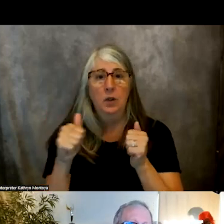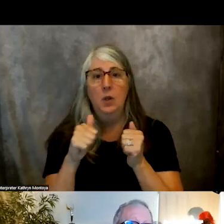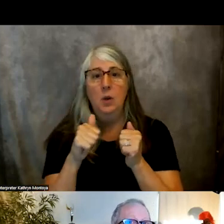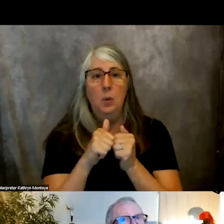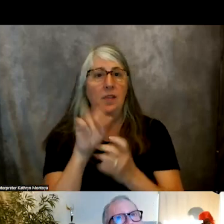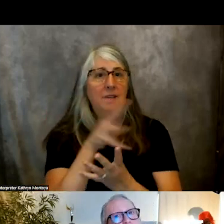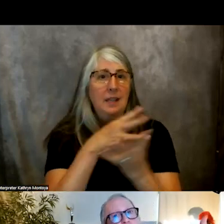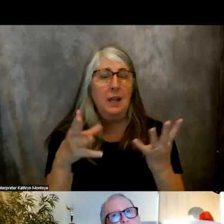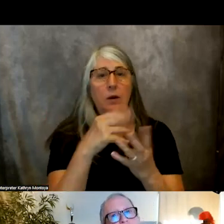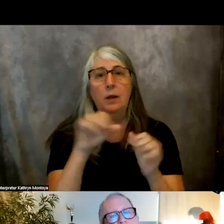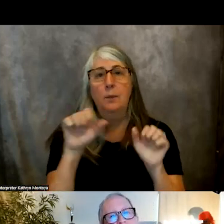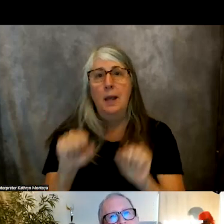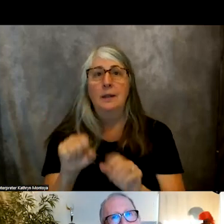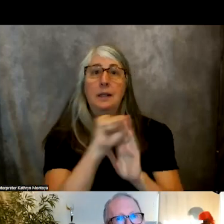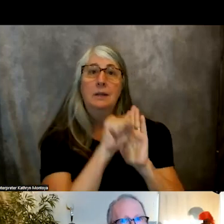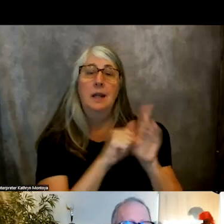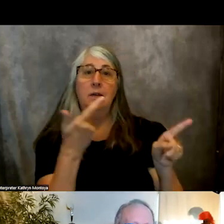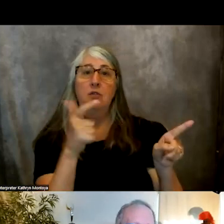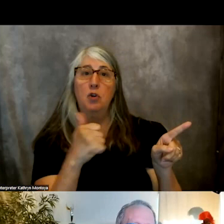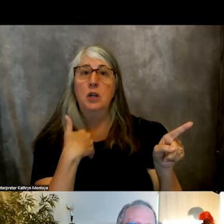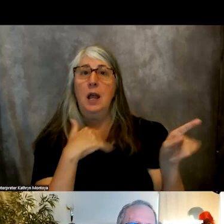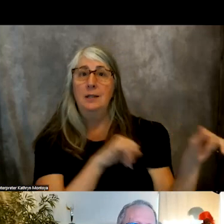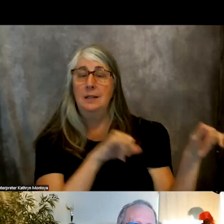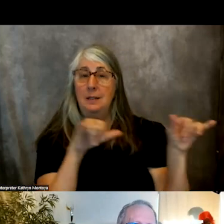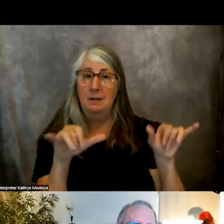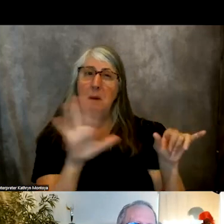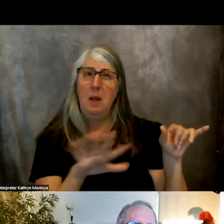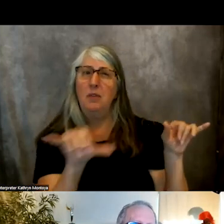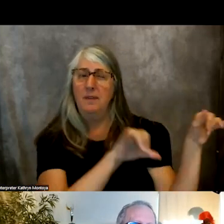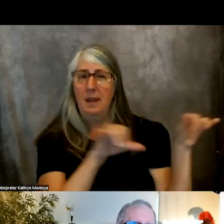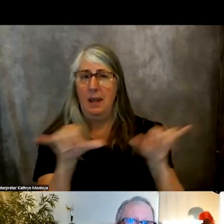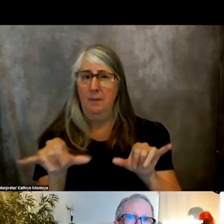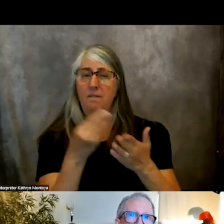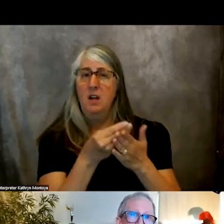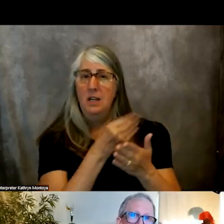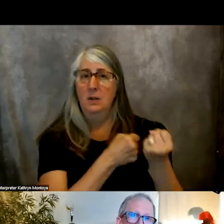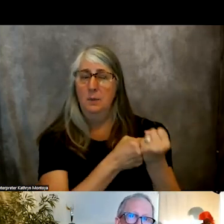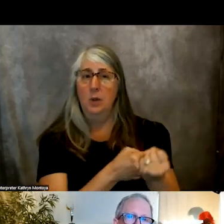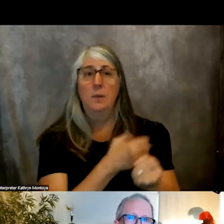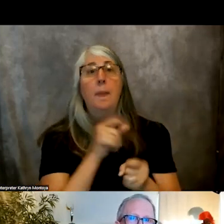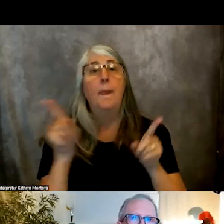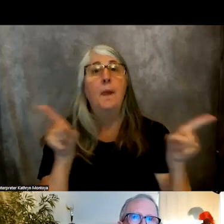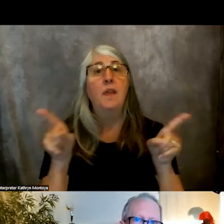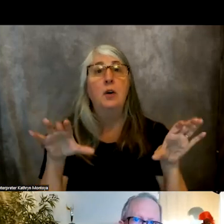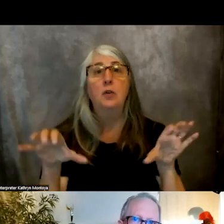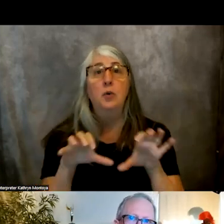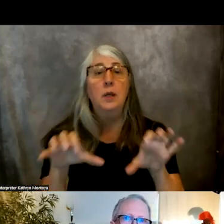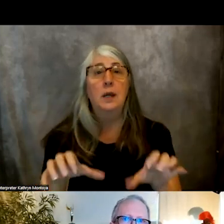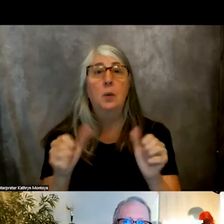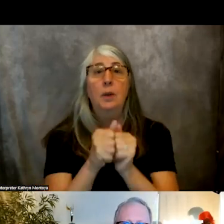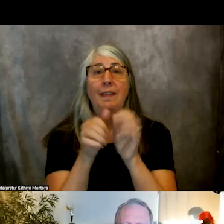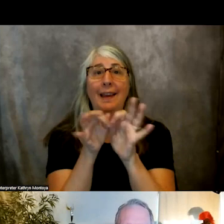capacity. The state of Georgia is bringing in a similar amount of funding and support. And they're doing that in